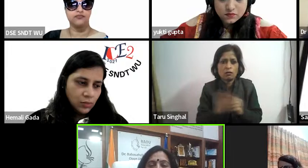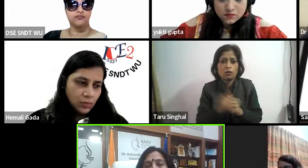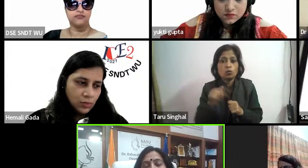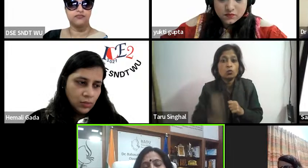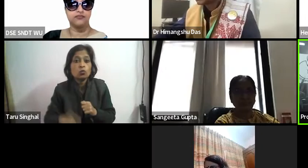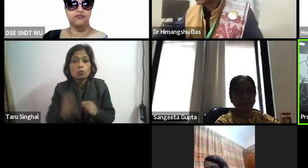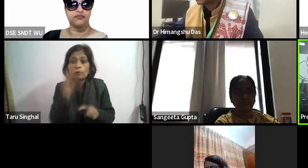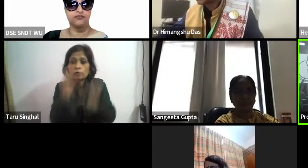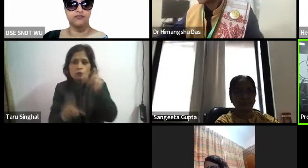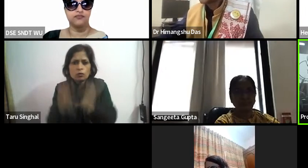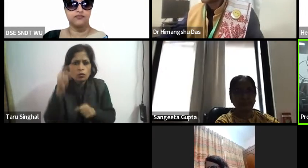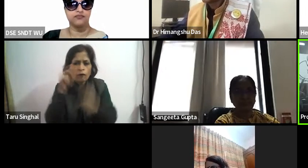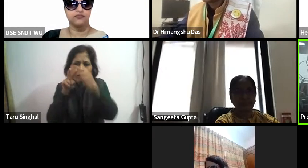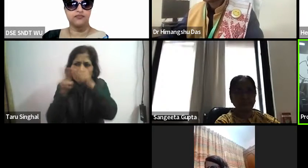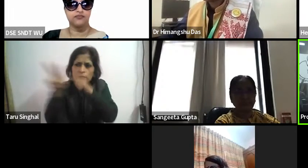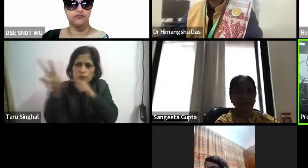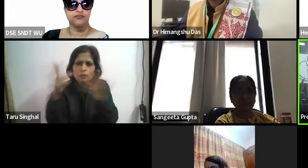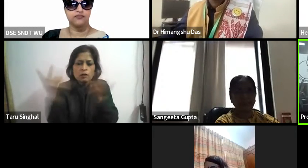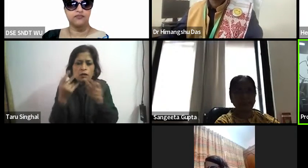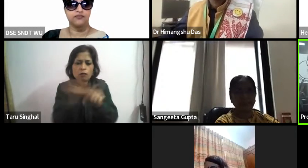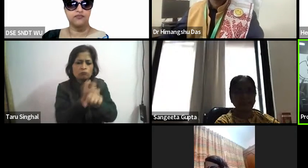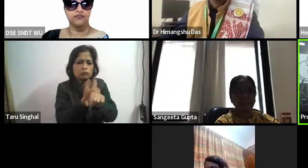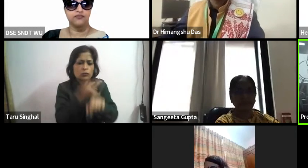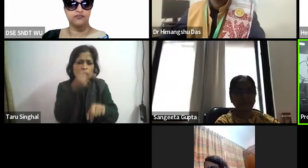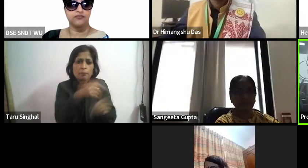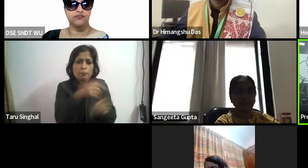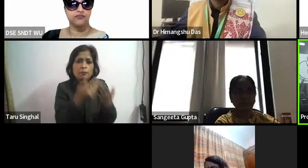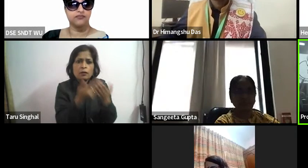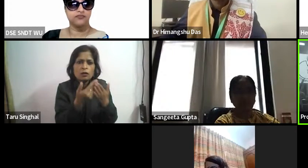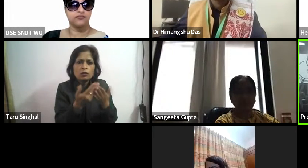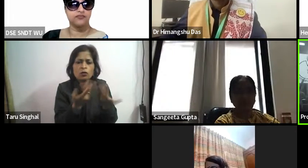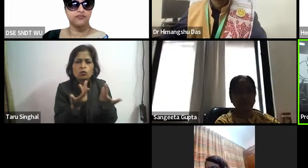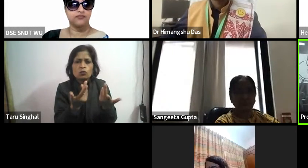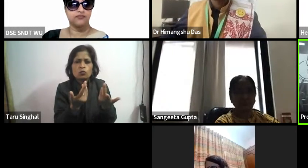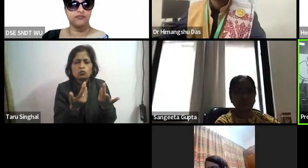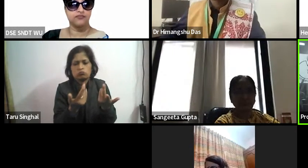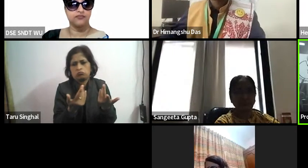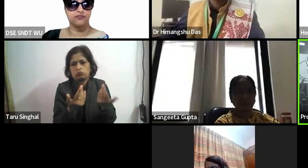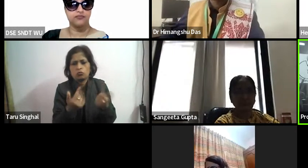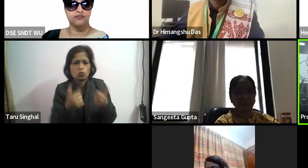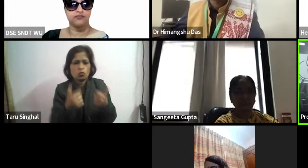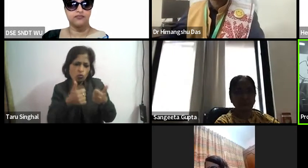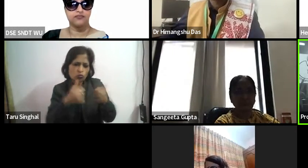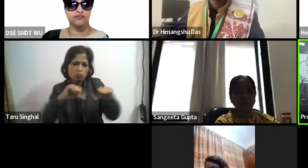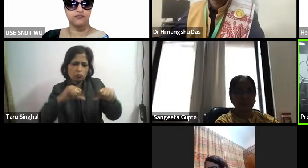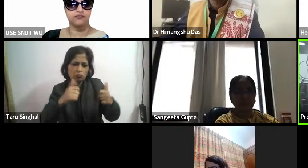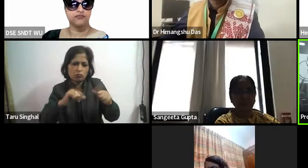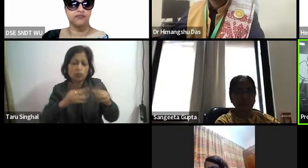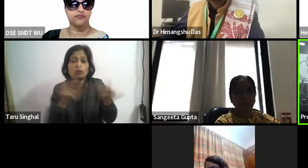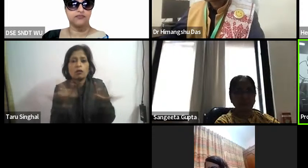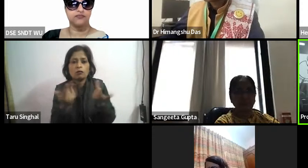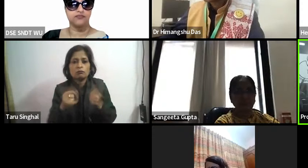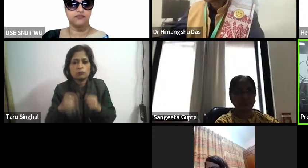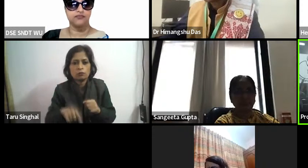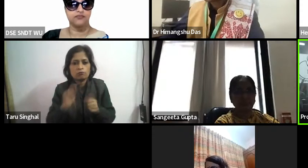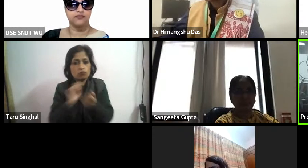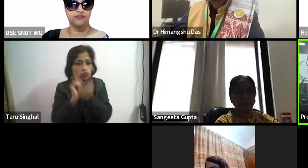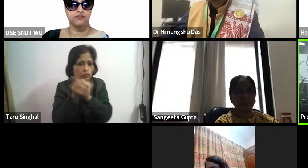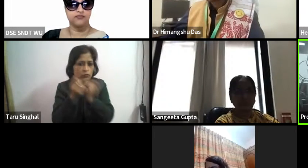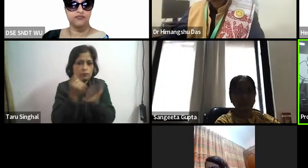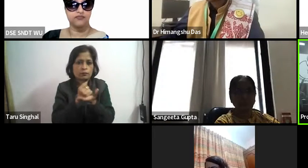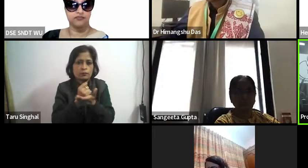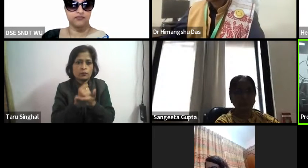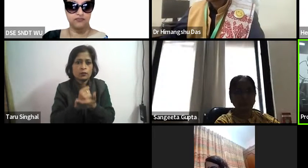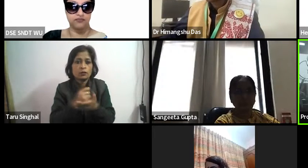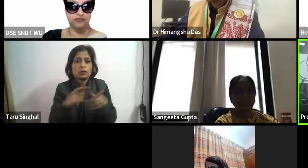perception about open and distance learning. Second, when we talk about use of technology and blended learning, at that time